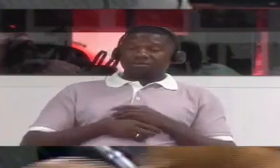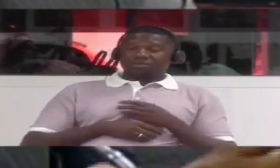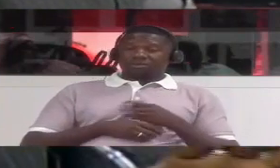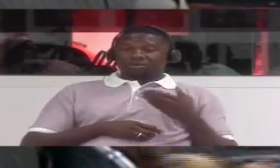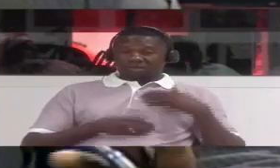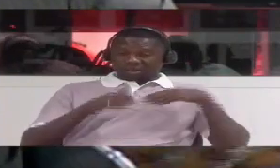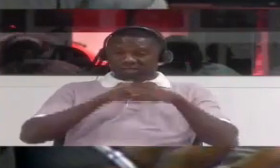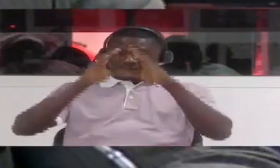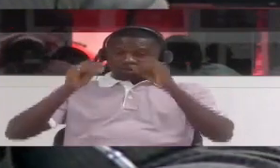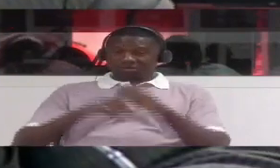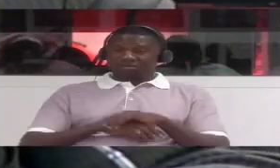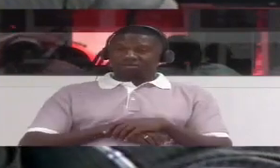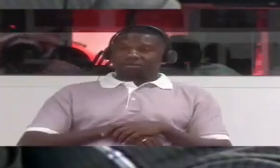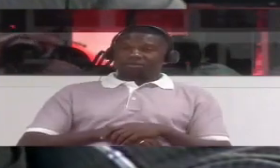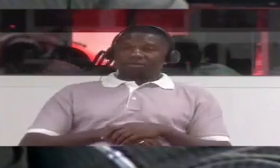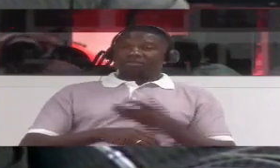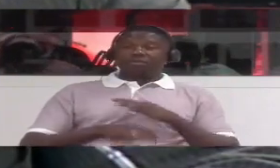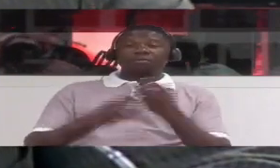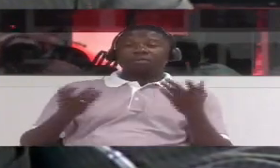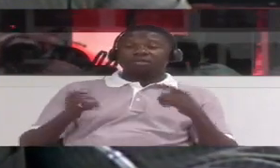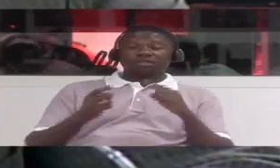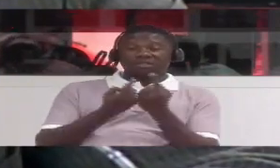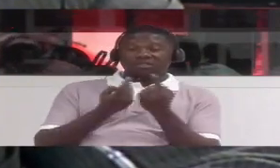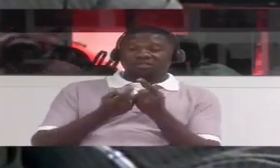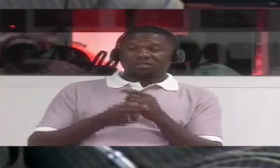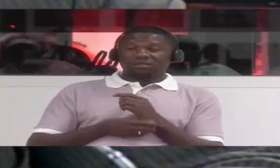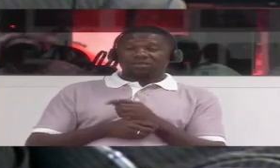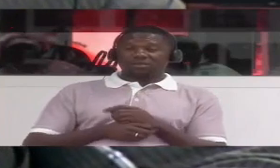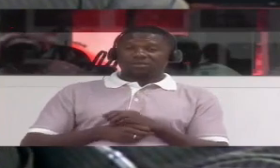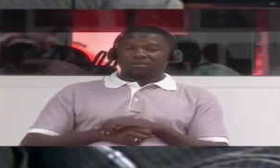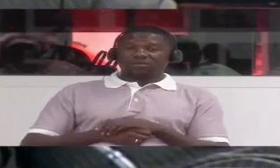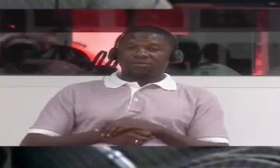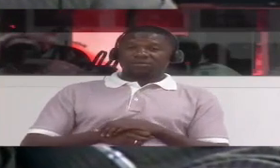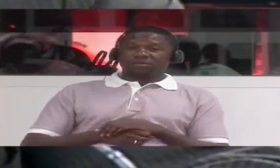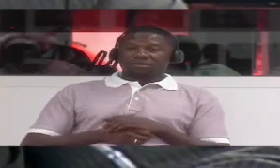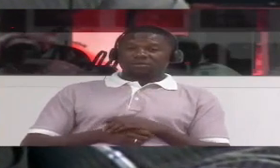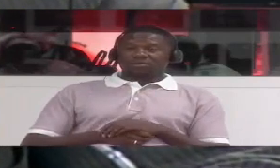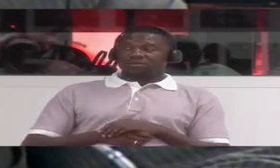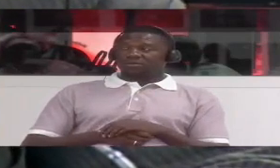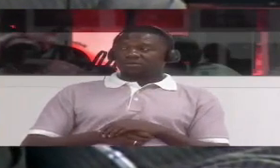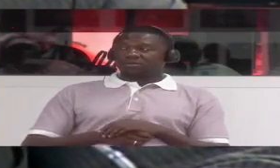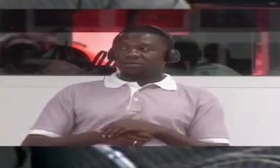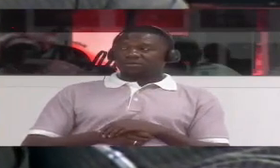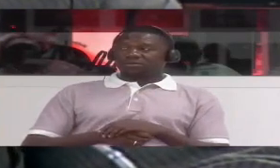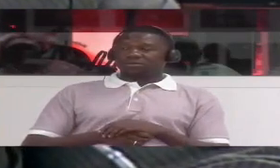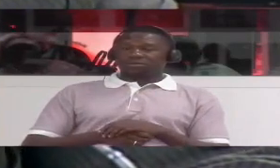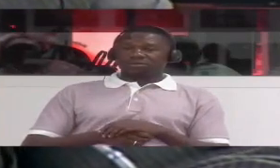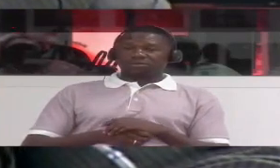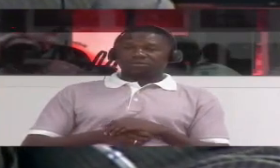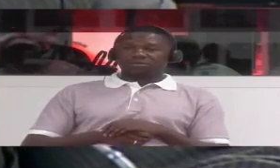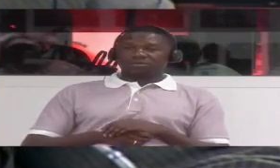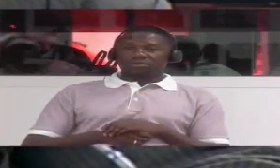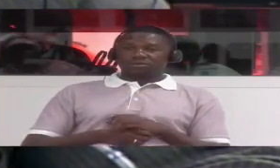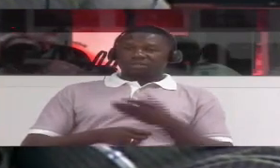they got that shit. I was pretty scared. I thought perhaps there were going to be more gadgets used on me or something, but they didn't do that. What kind of gadgets are you referring to?